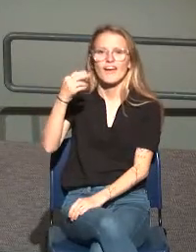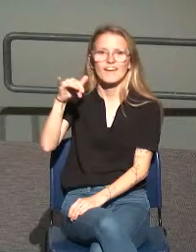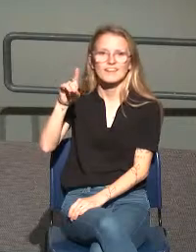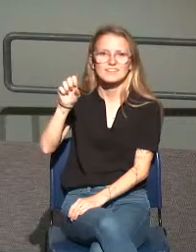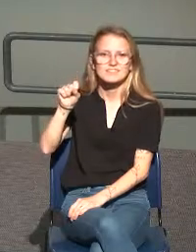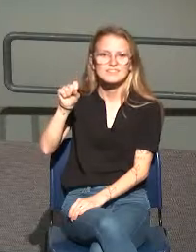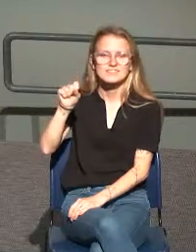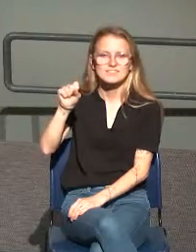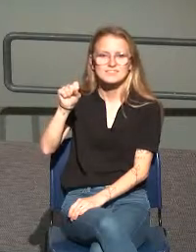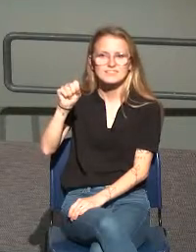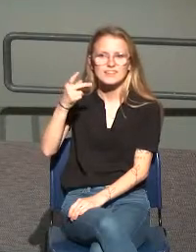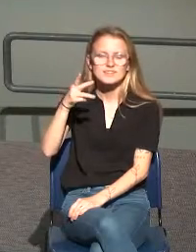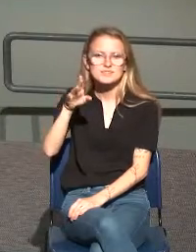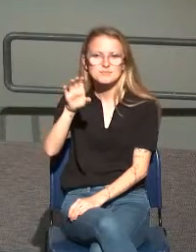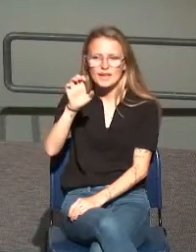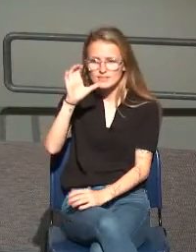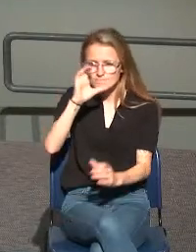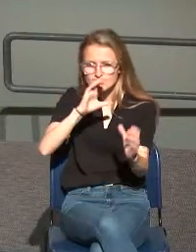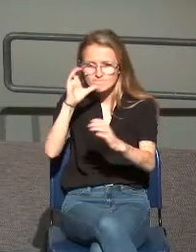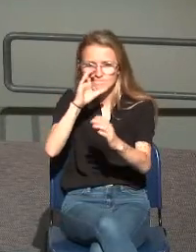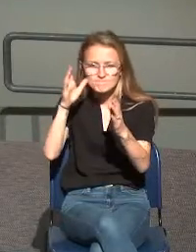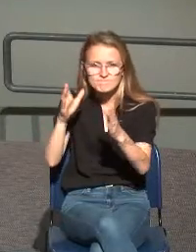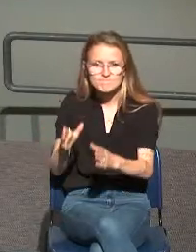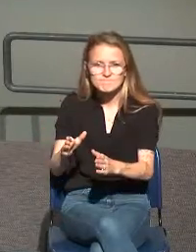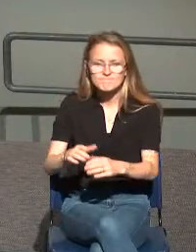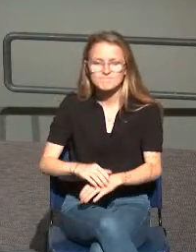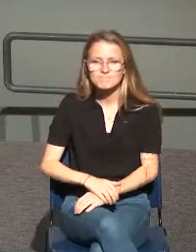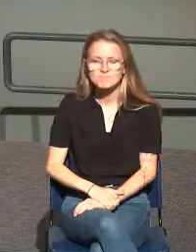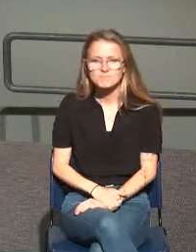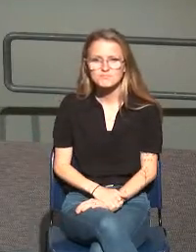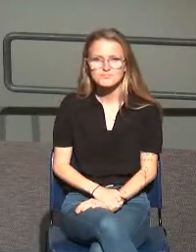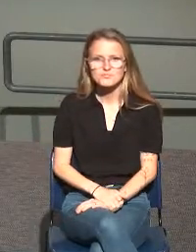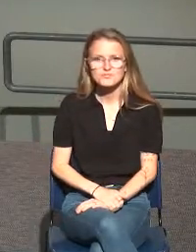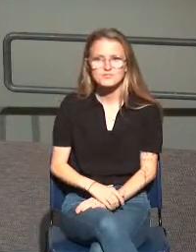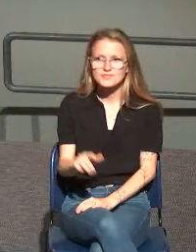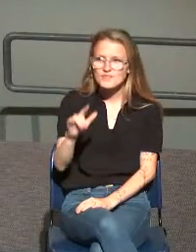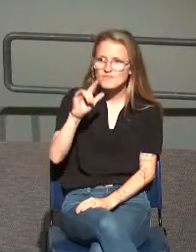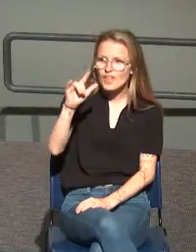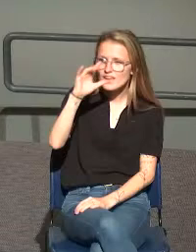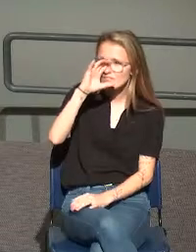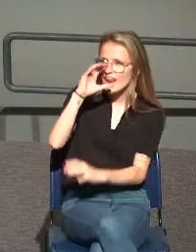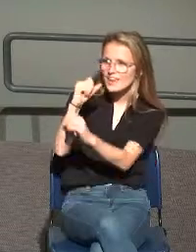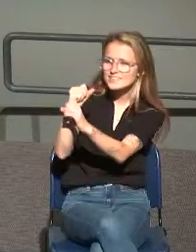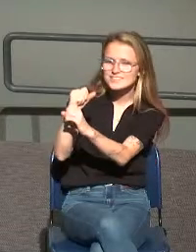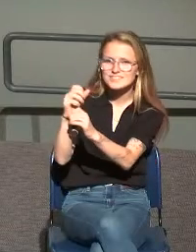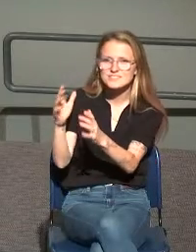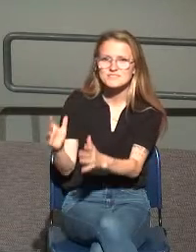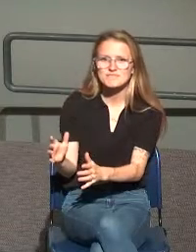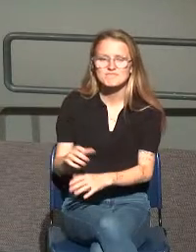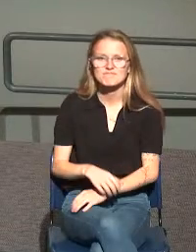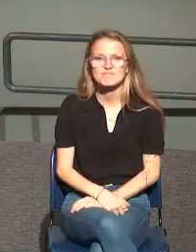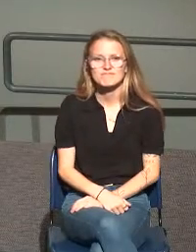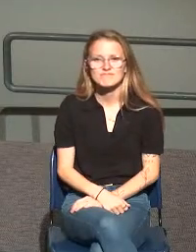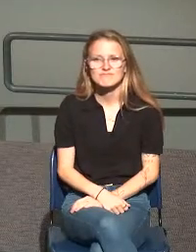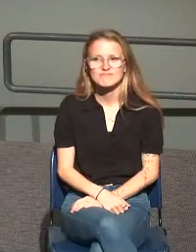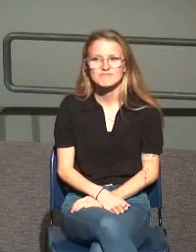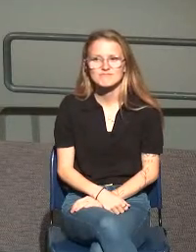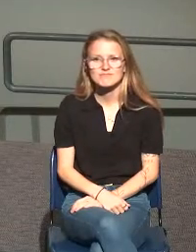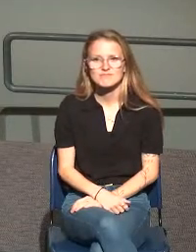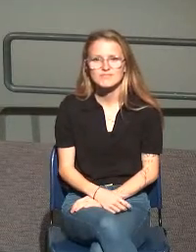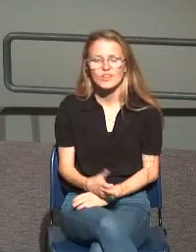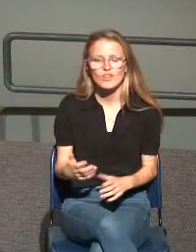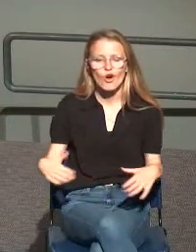And the space cases. Live long and prosper. The flight fanatics. The armchair